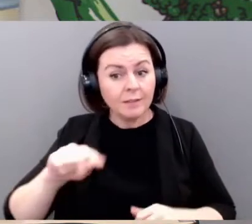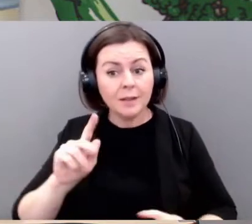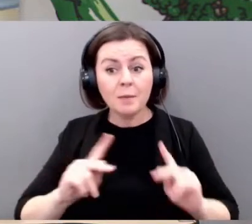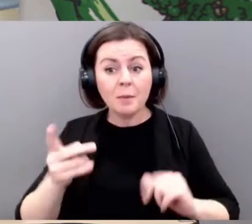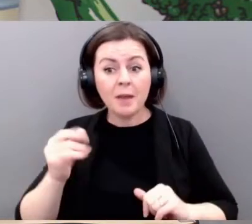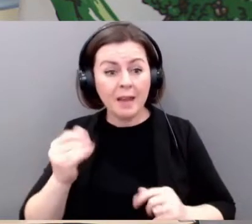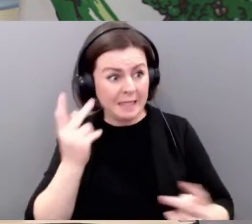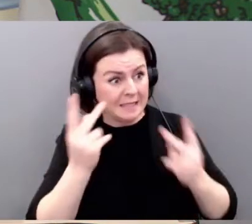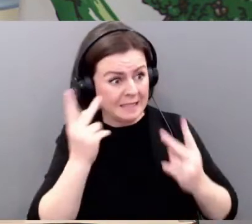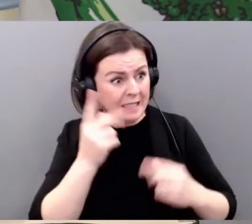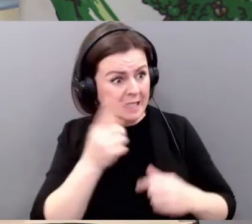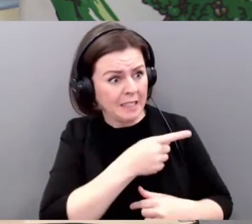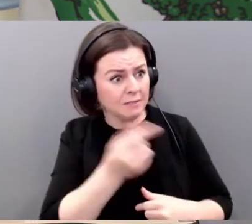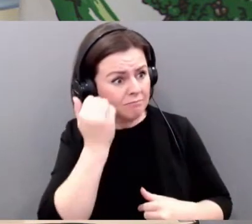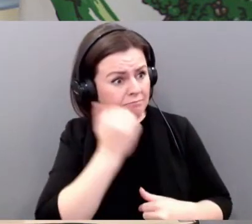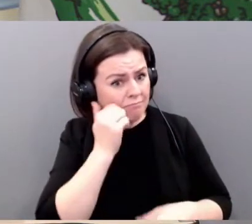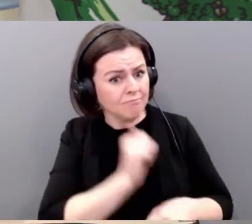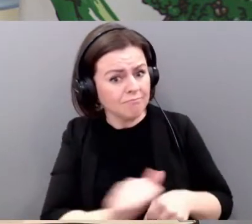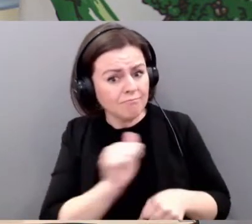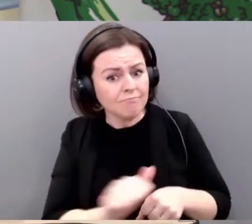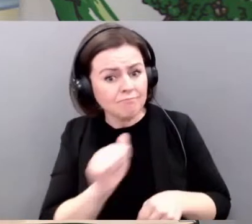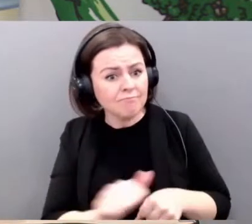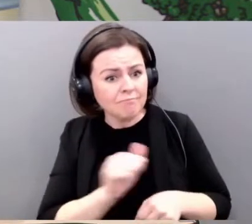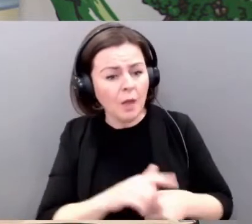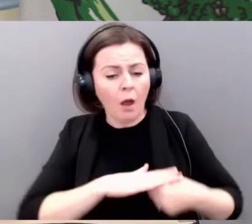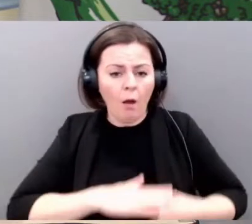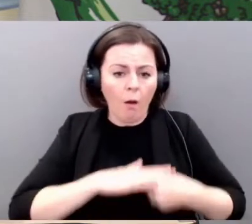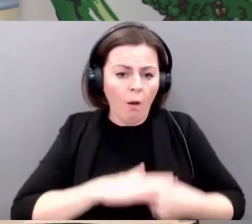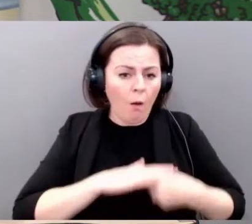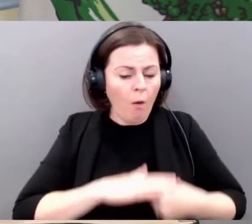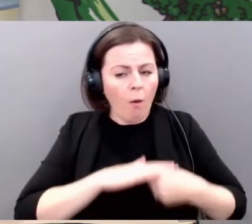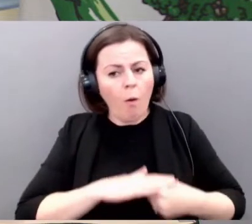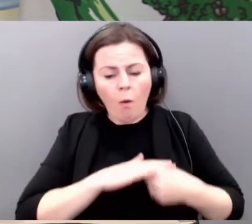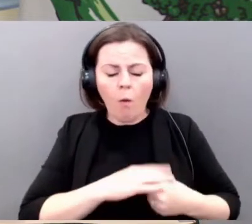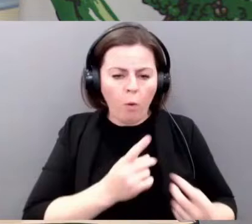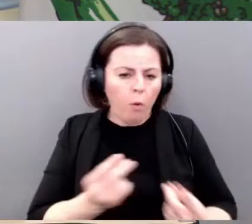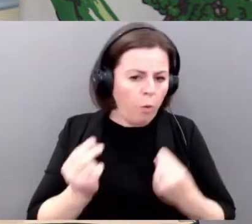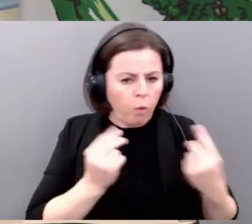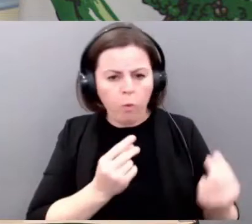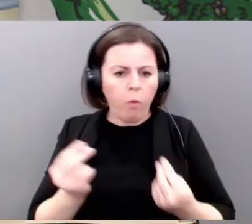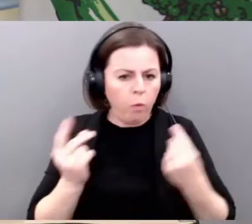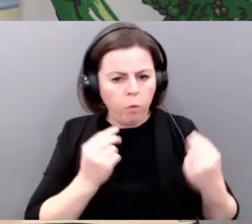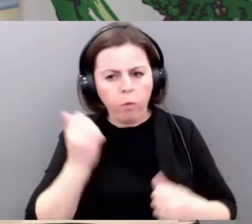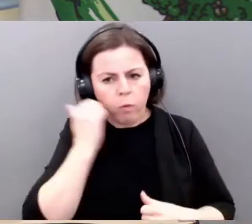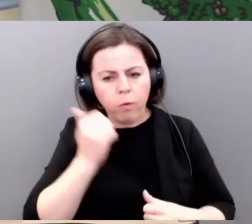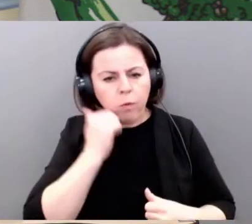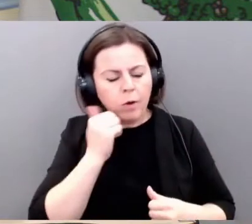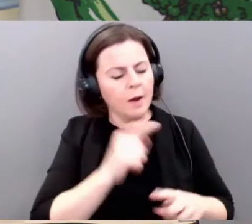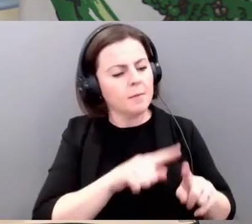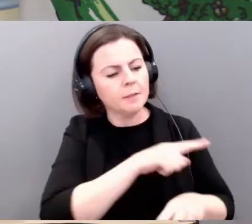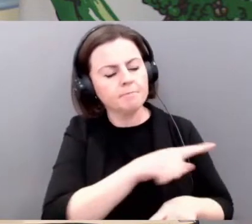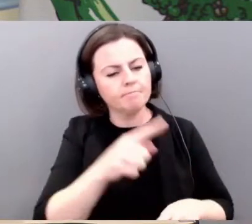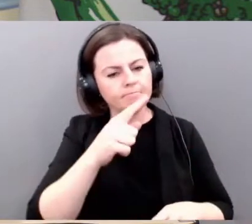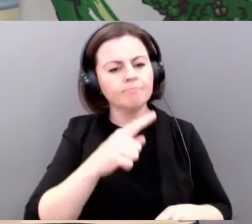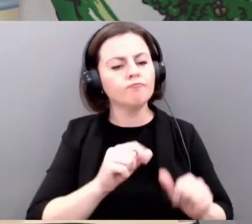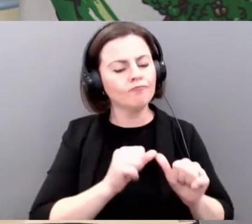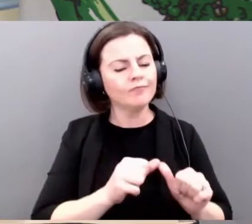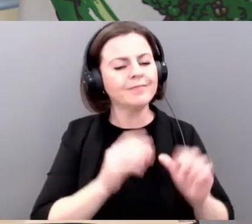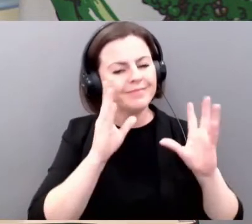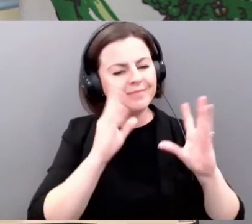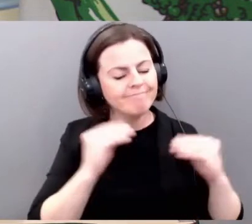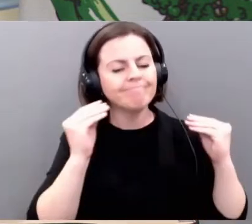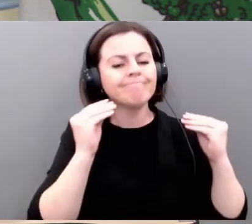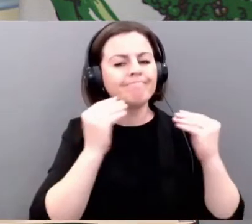and the stress that they are under, but how they go about their day with a smile, and just